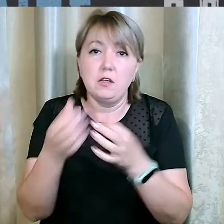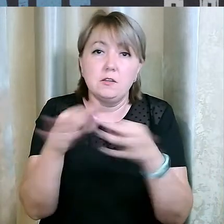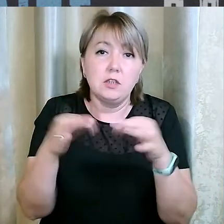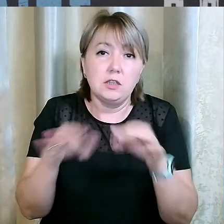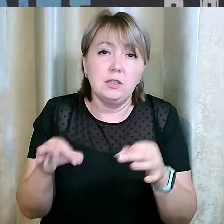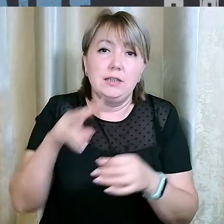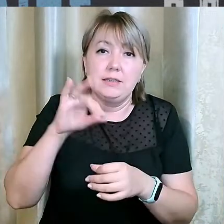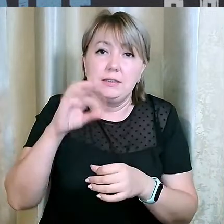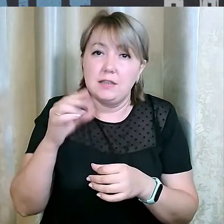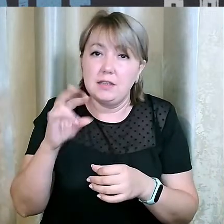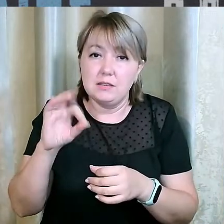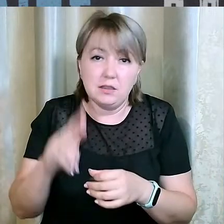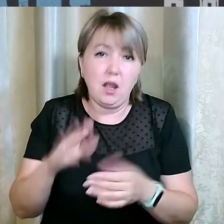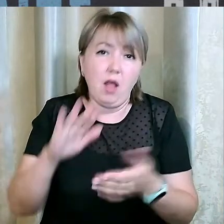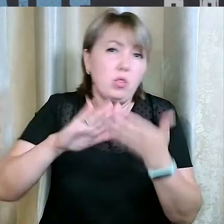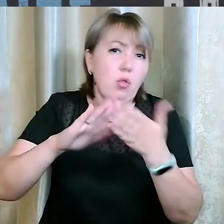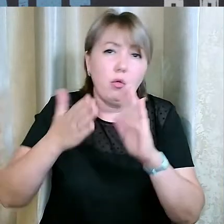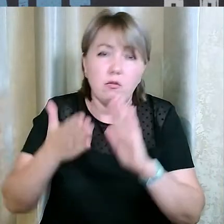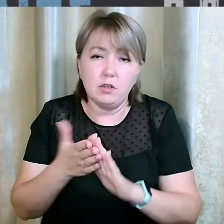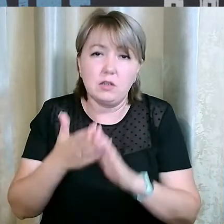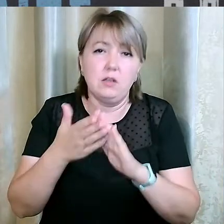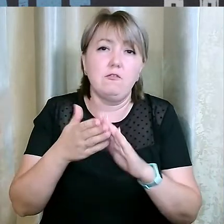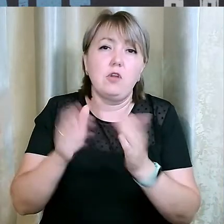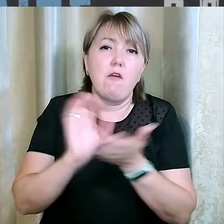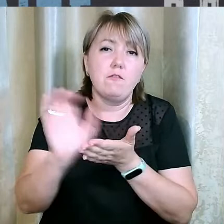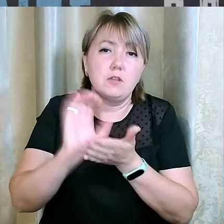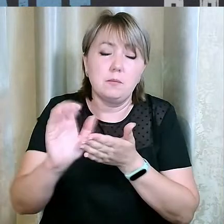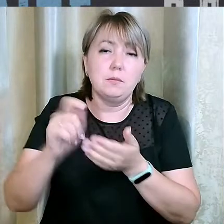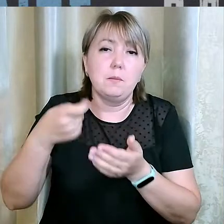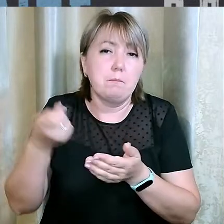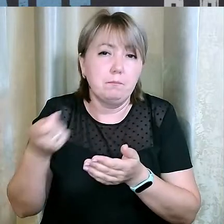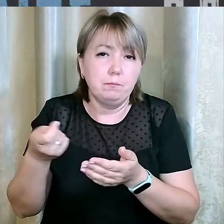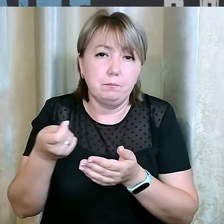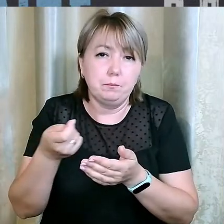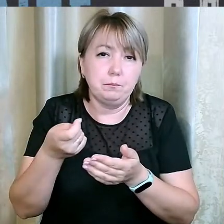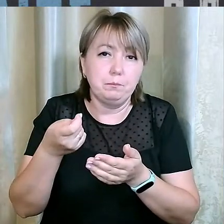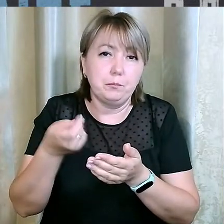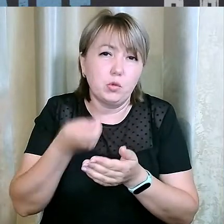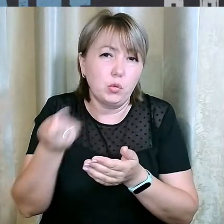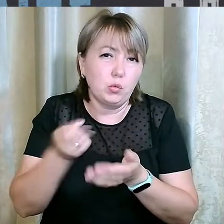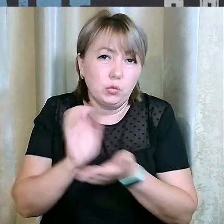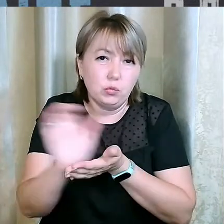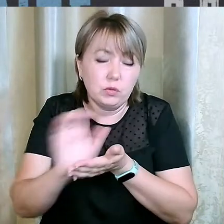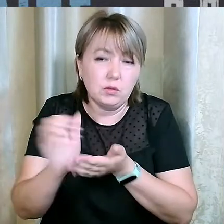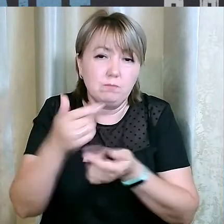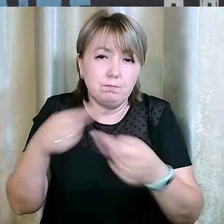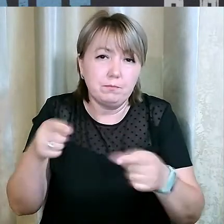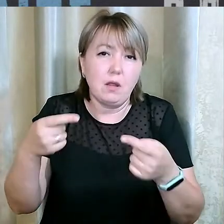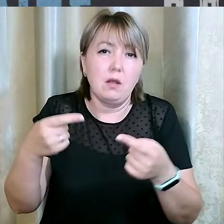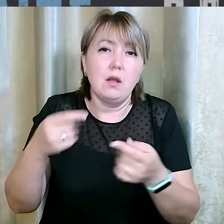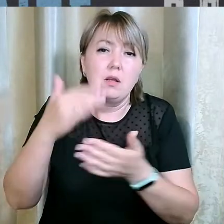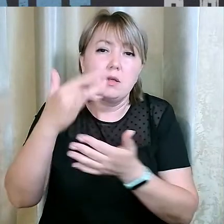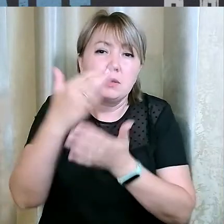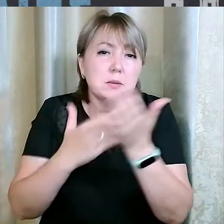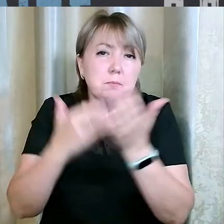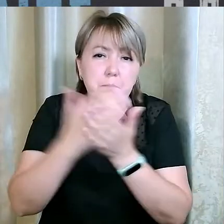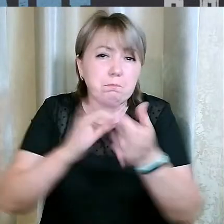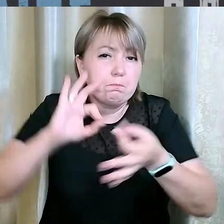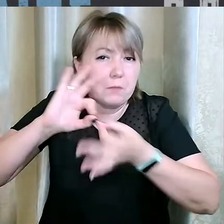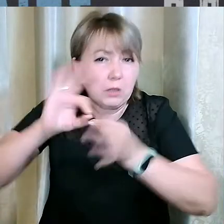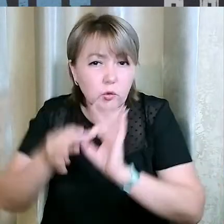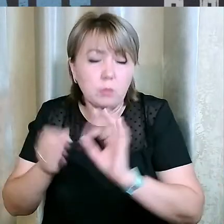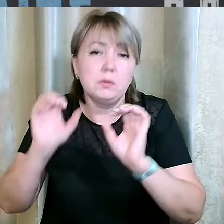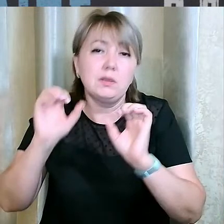and berries of at least 10 hectares, availability of at least 15 employees, availability of contracts for the production